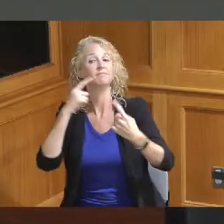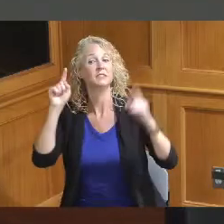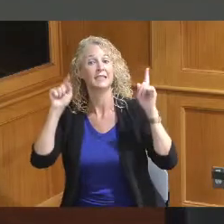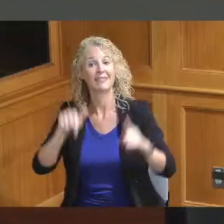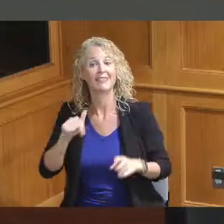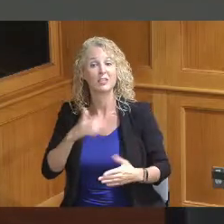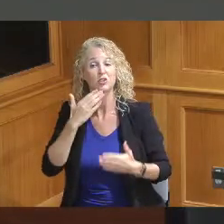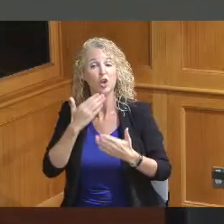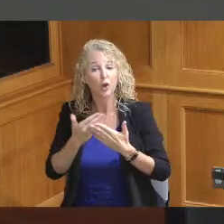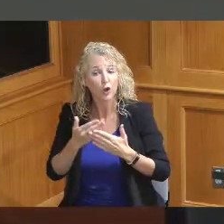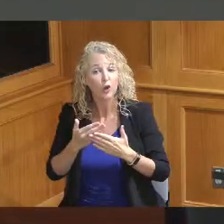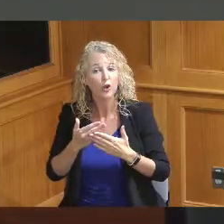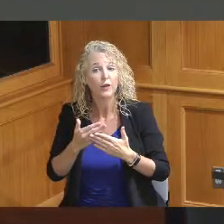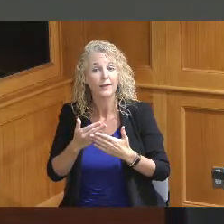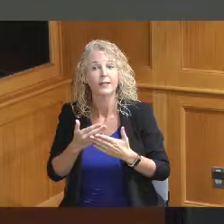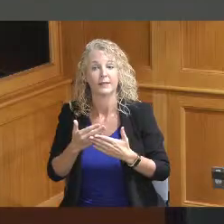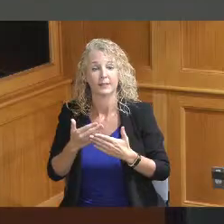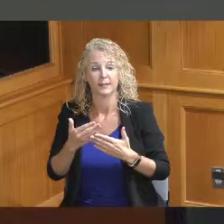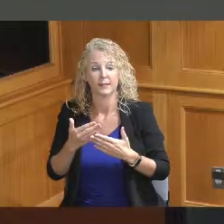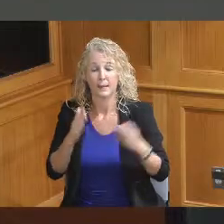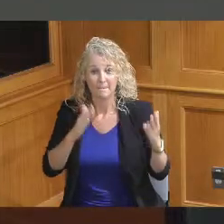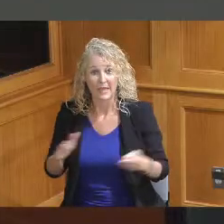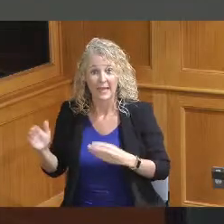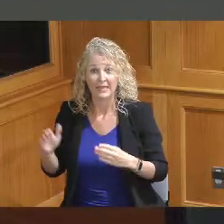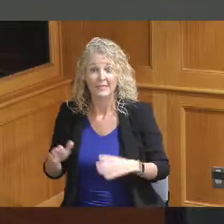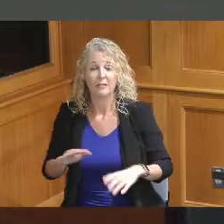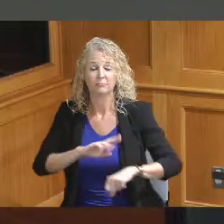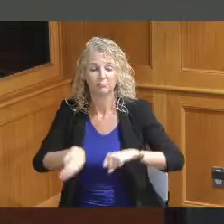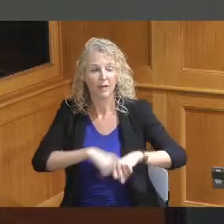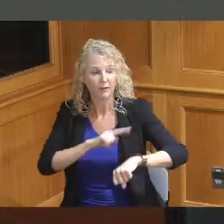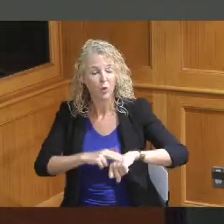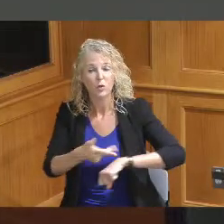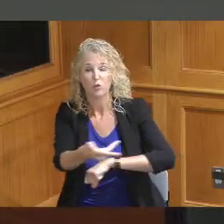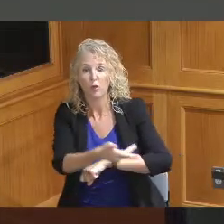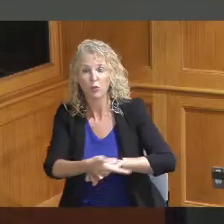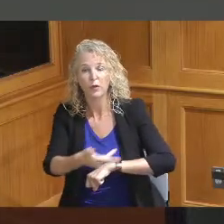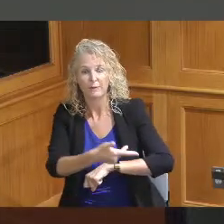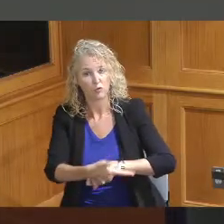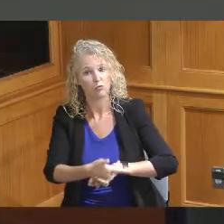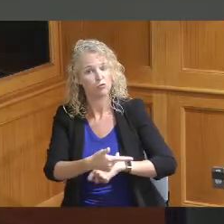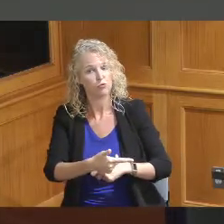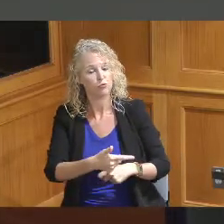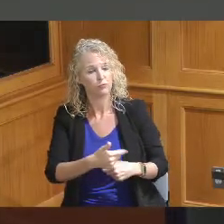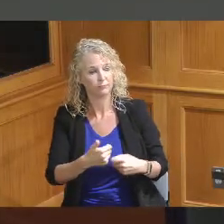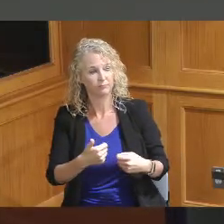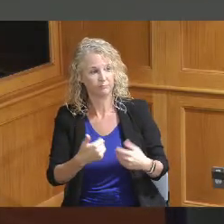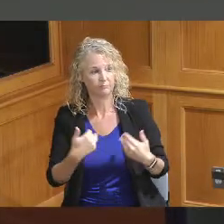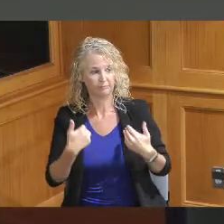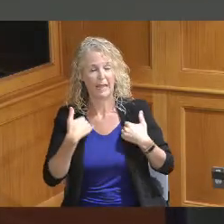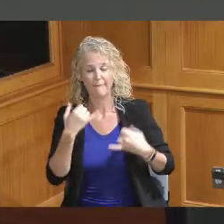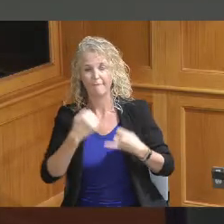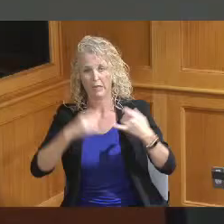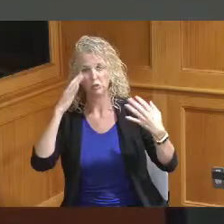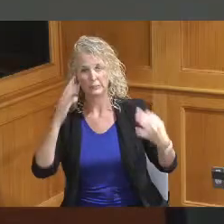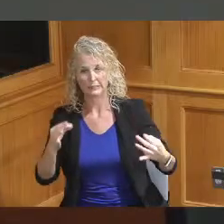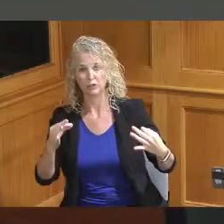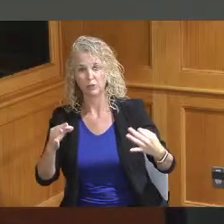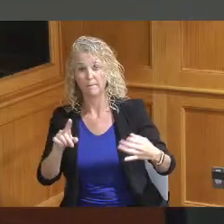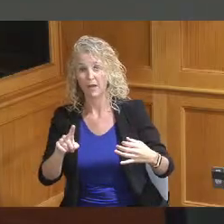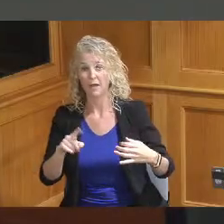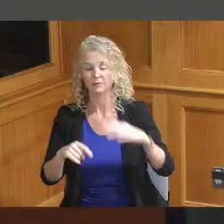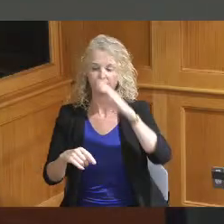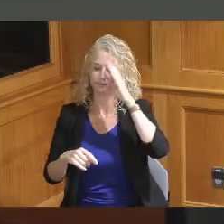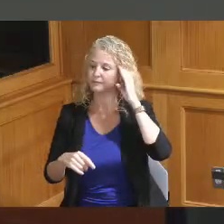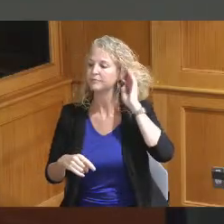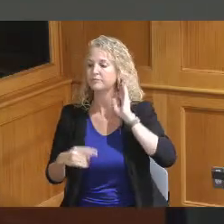alternative. Ultimately, the board will be the arbiter of that as you consider the lease that we put in front of you. But I look forward to